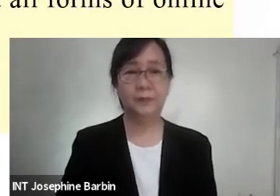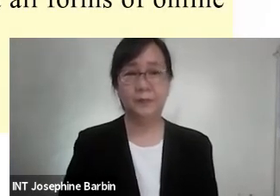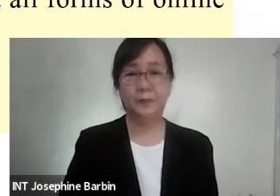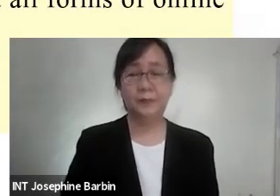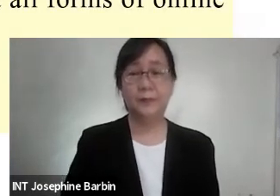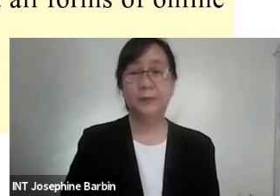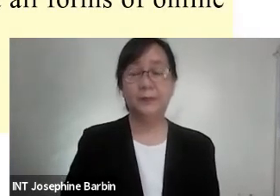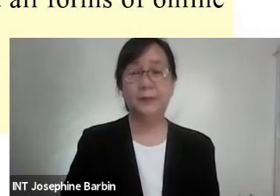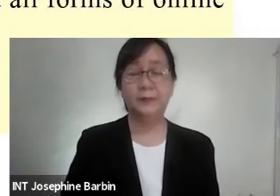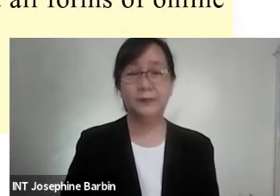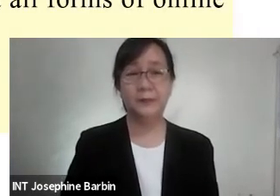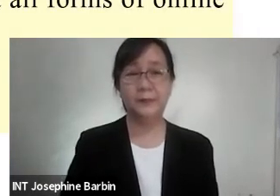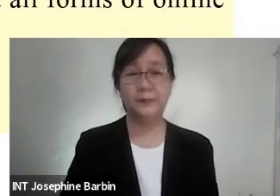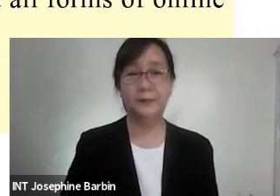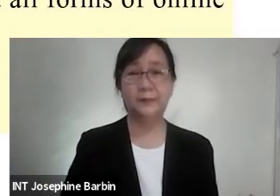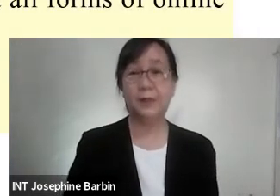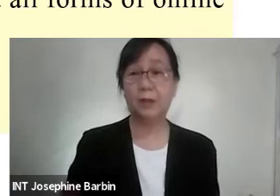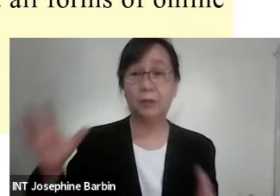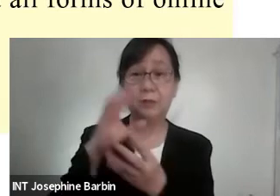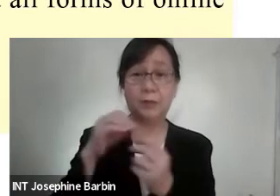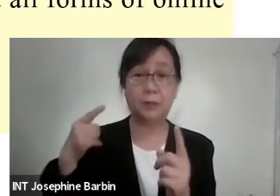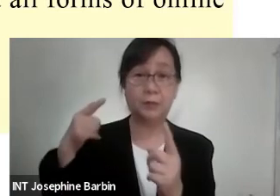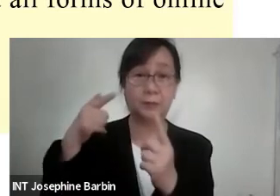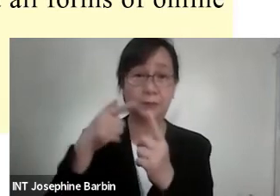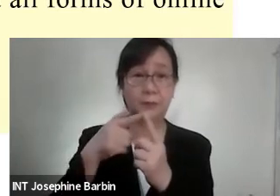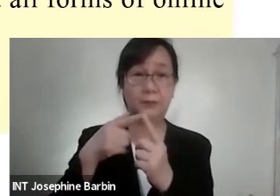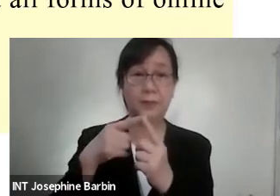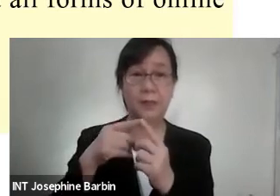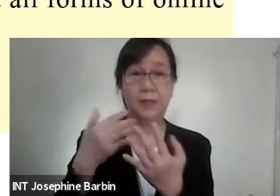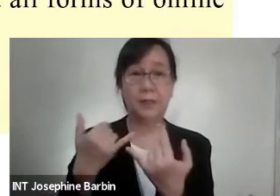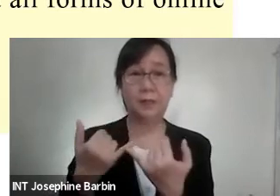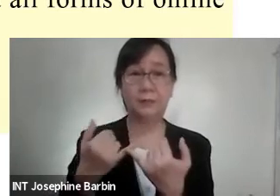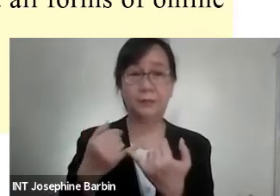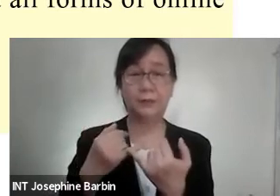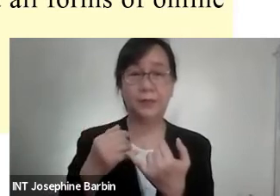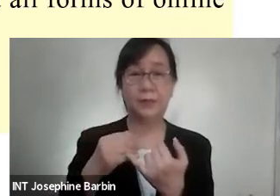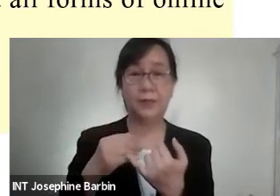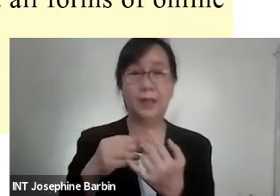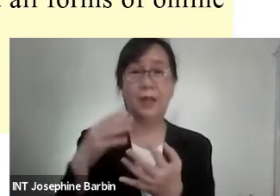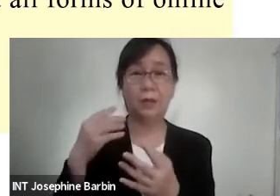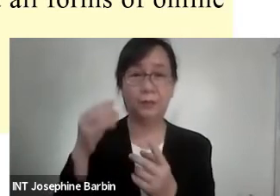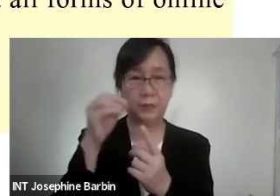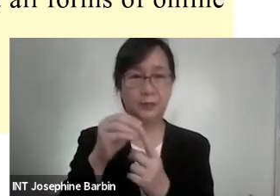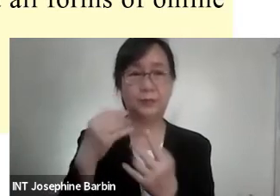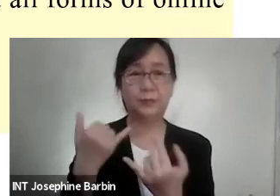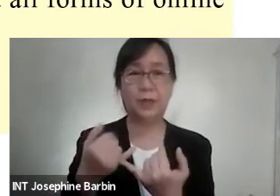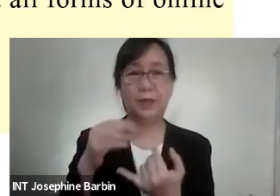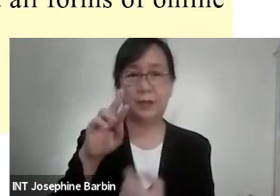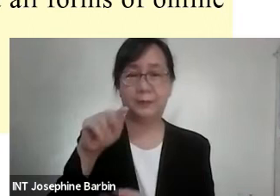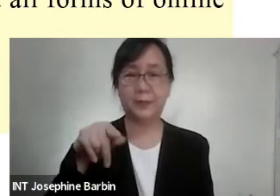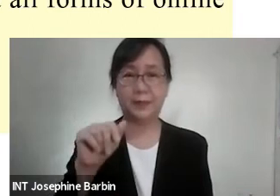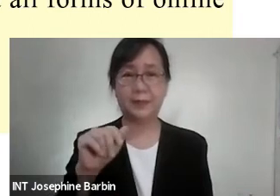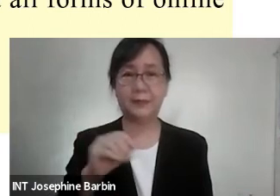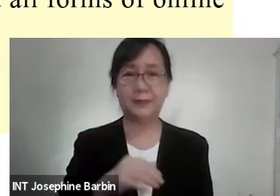So the overall goal and objective of the RPA is